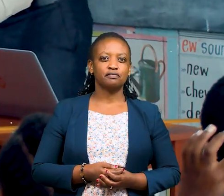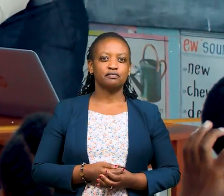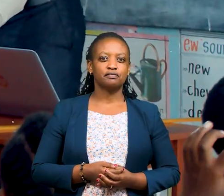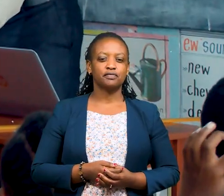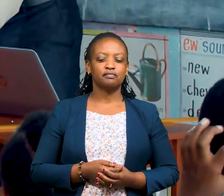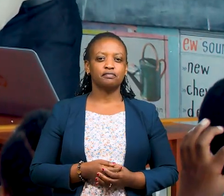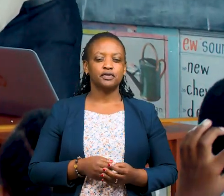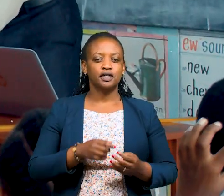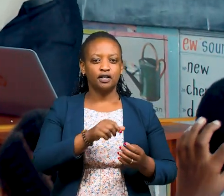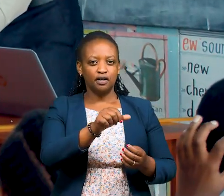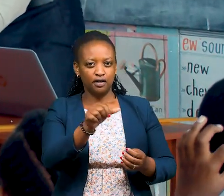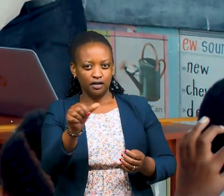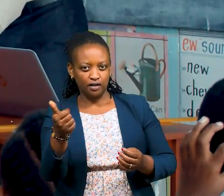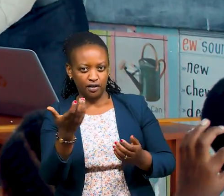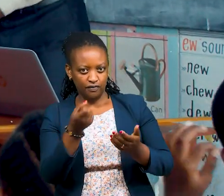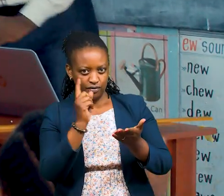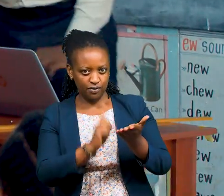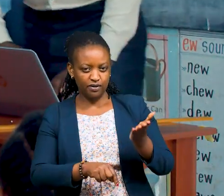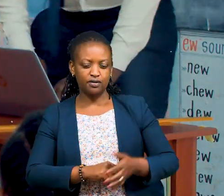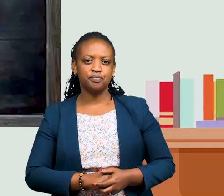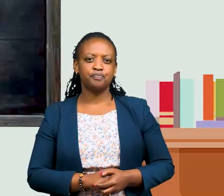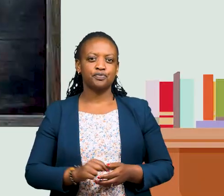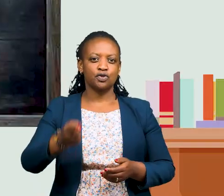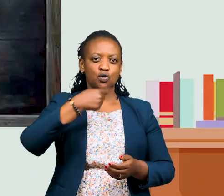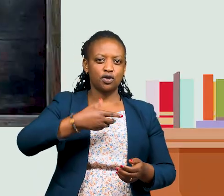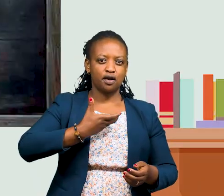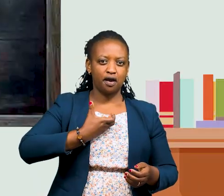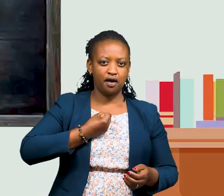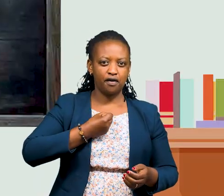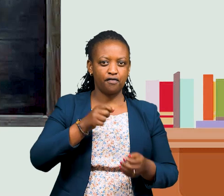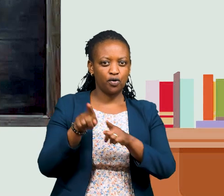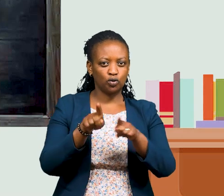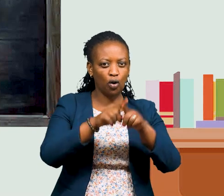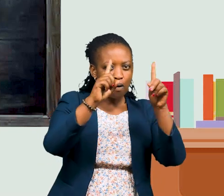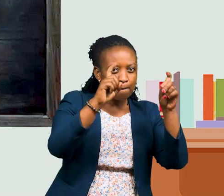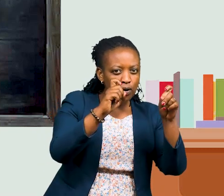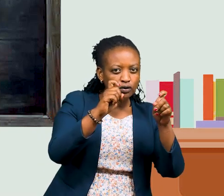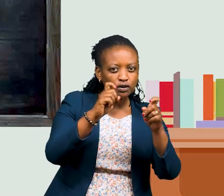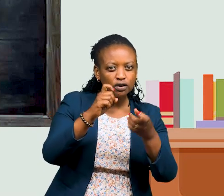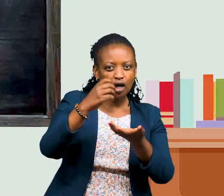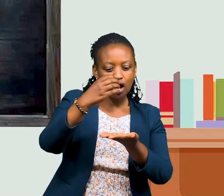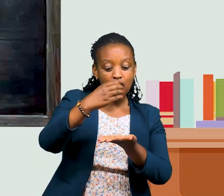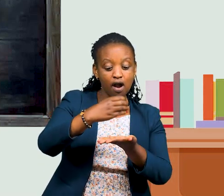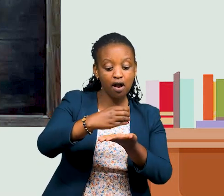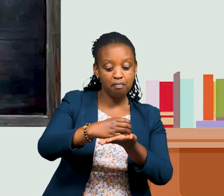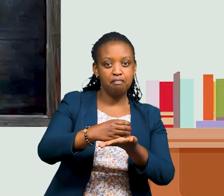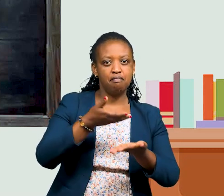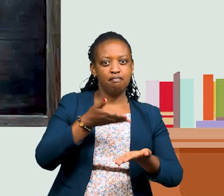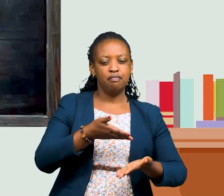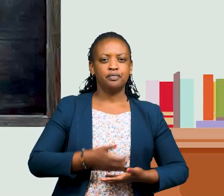bracelet, okay? And then we have also the picture of a